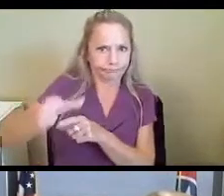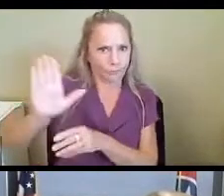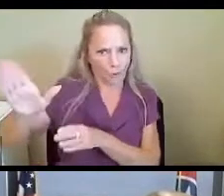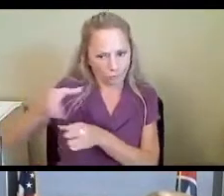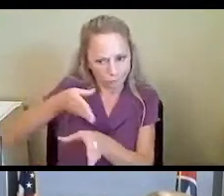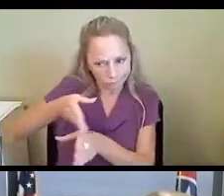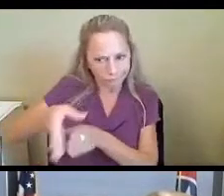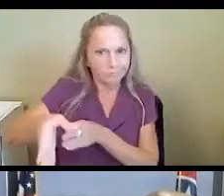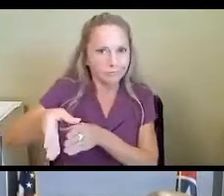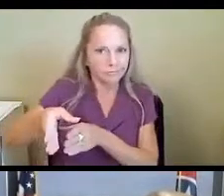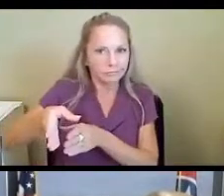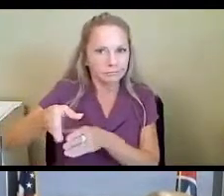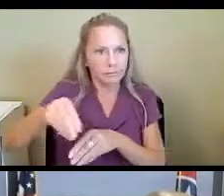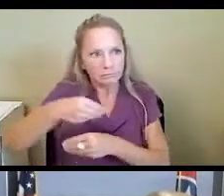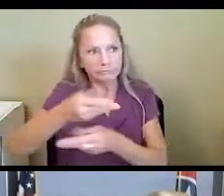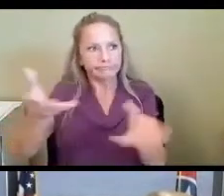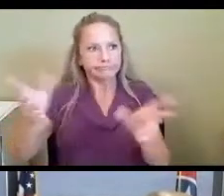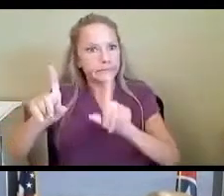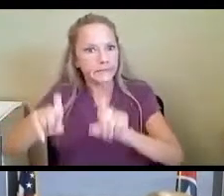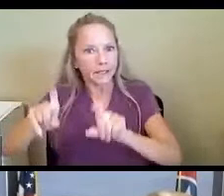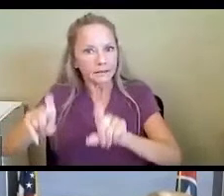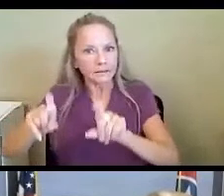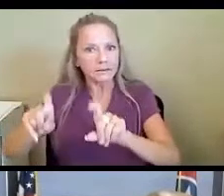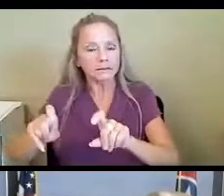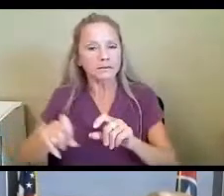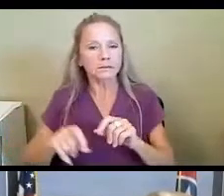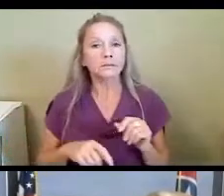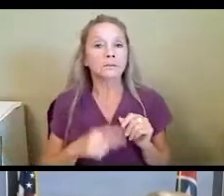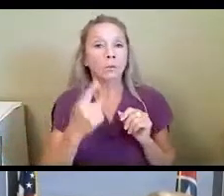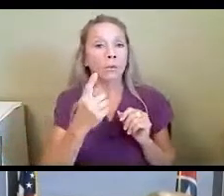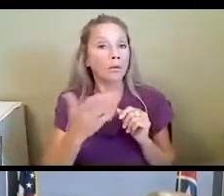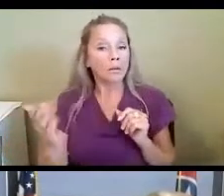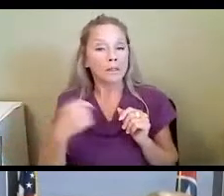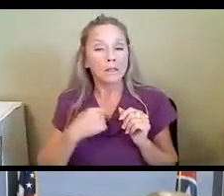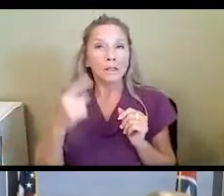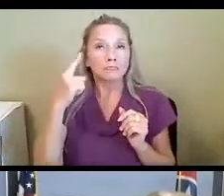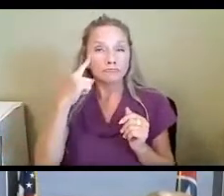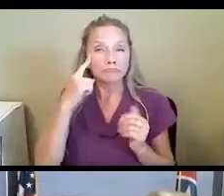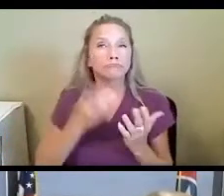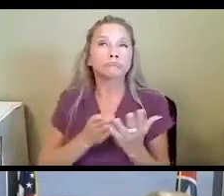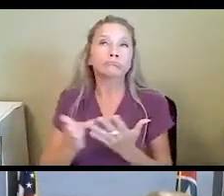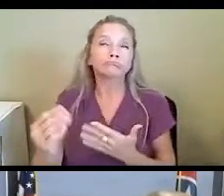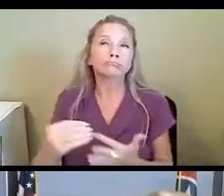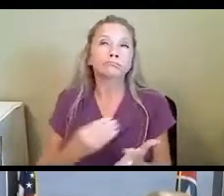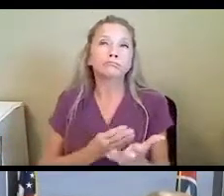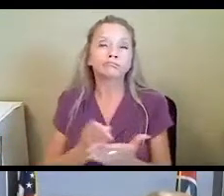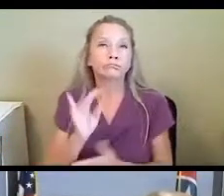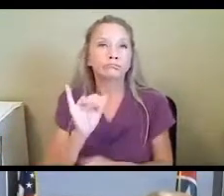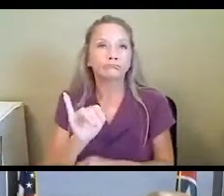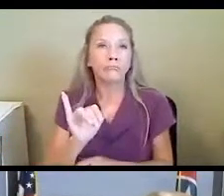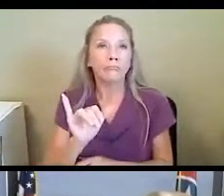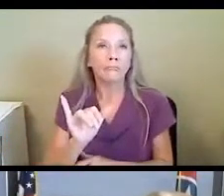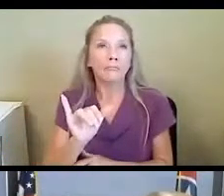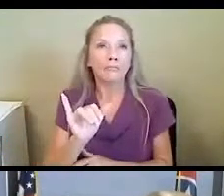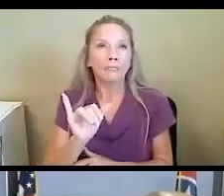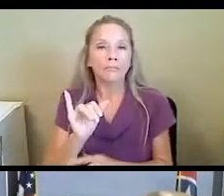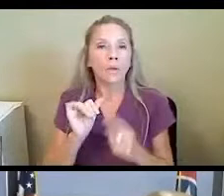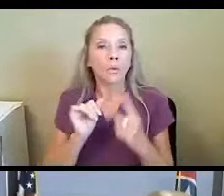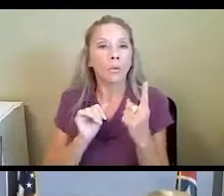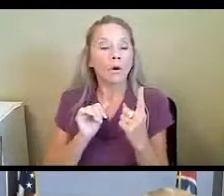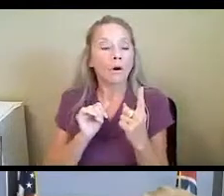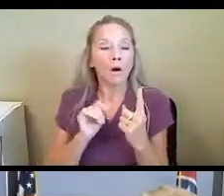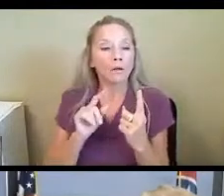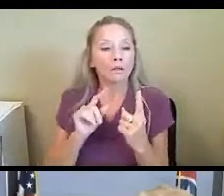that, the one thing, Dr. Buchanan, that I've thought through is that if there is a way, the one thing about